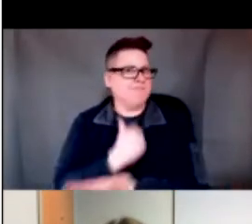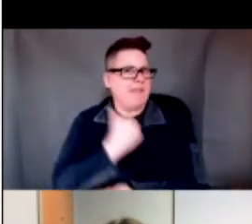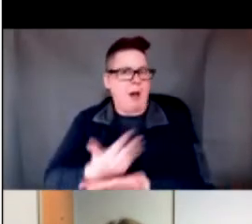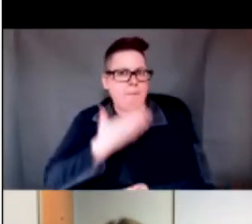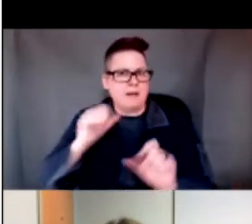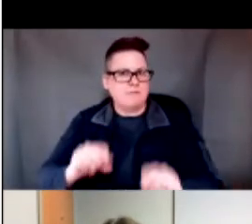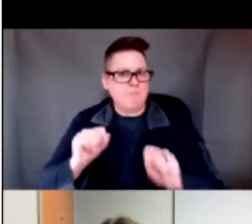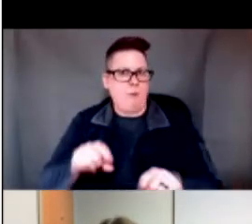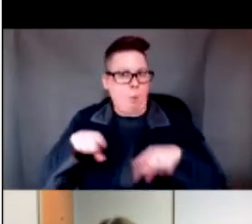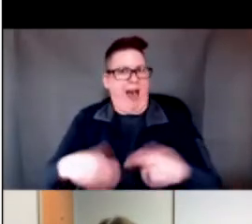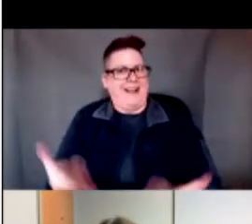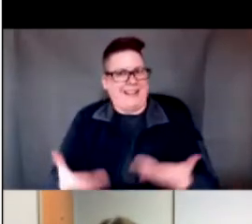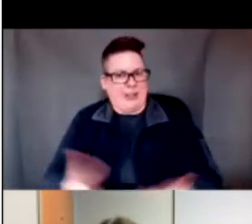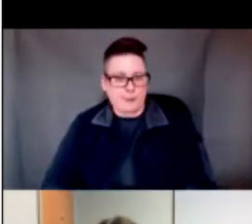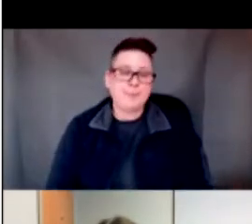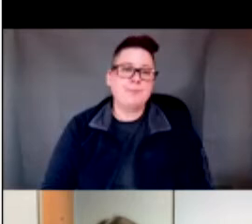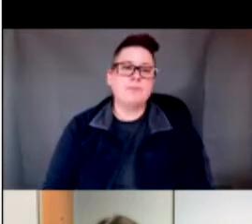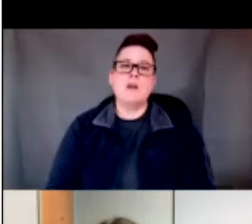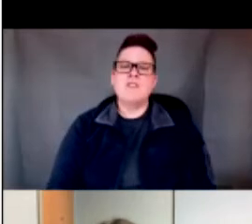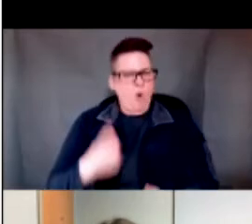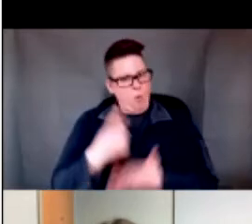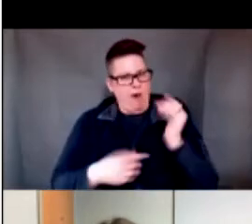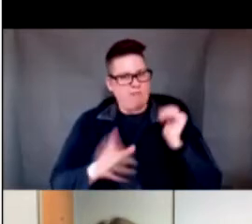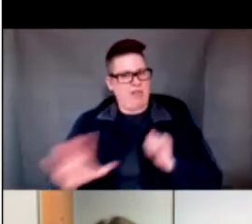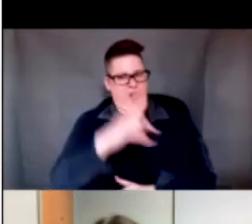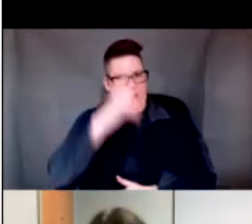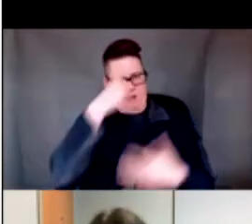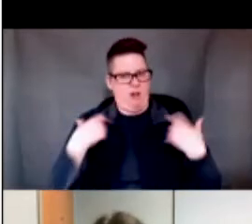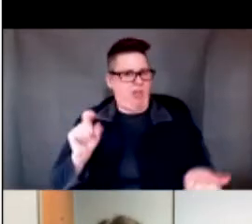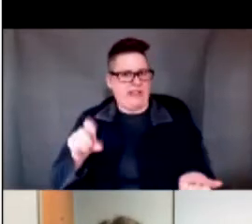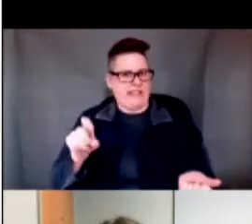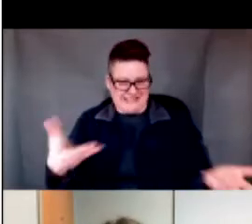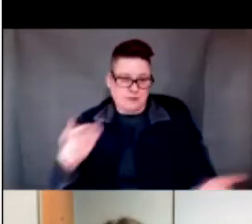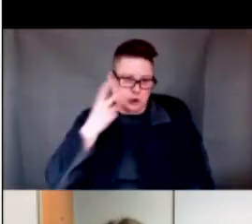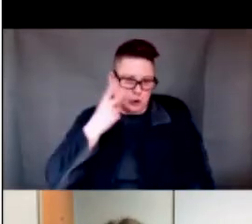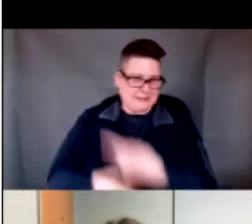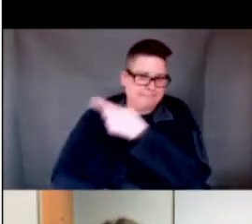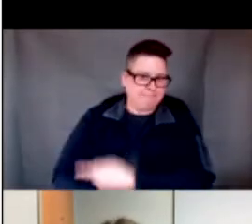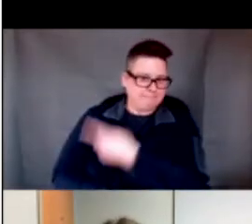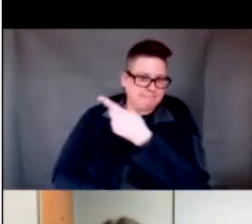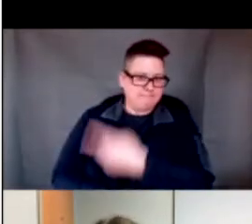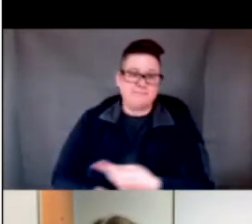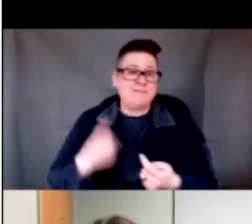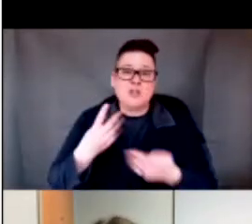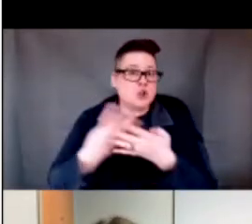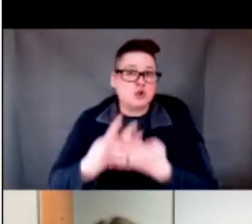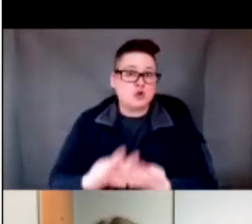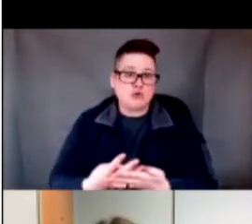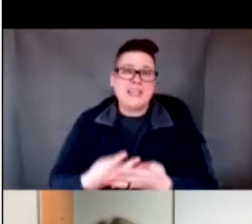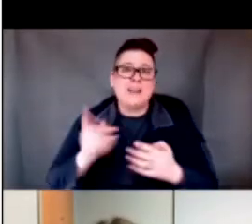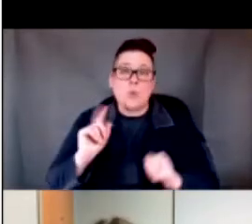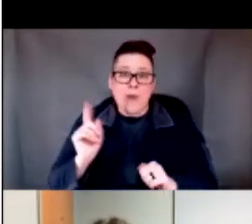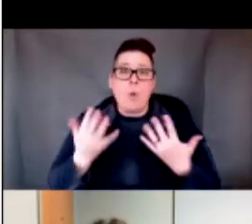to give you an overview of what the mental health needs of the patients here look like, you can see here, these were just from some screenings that were done in the waiting